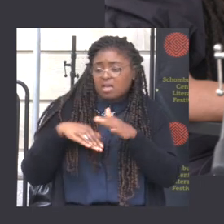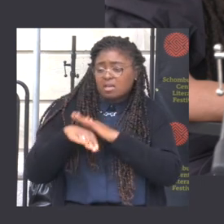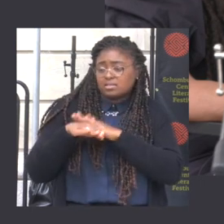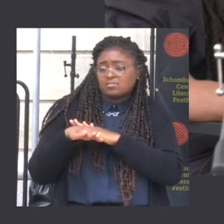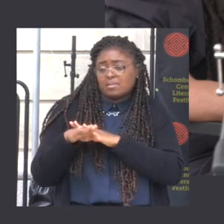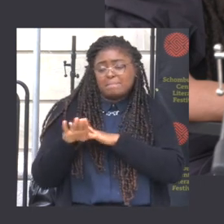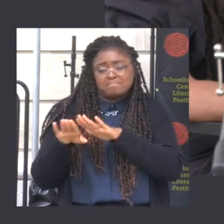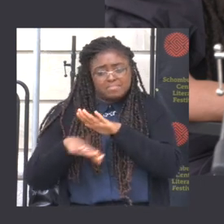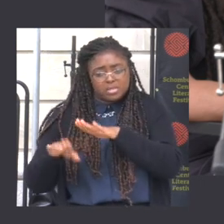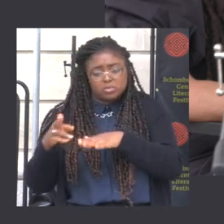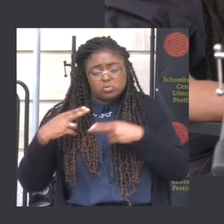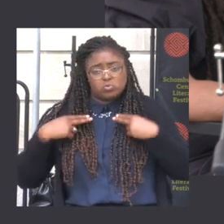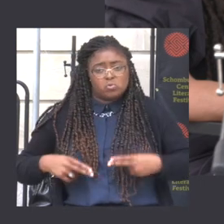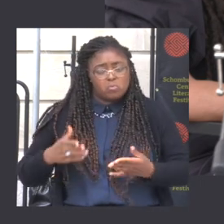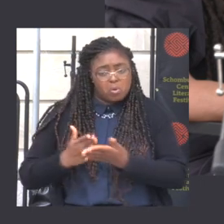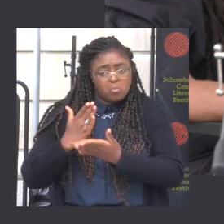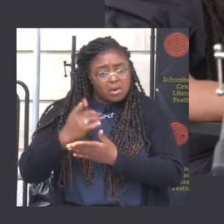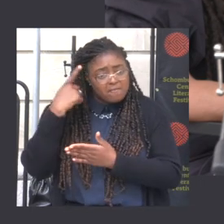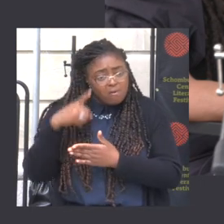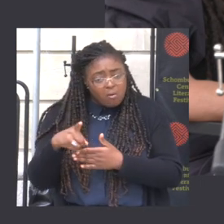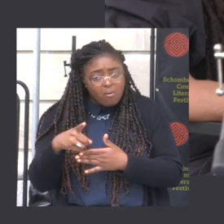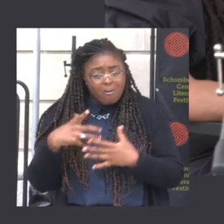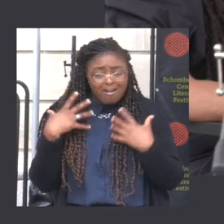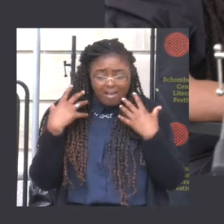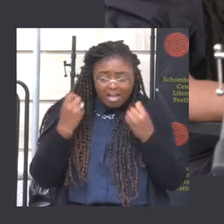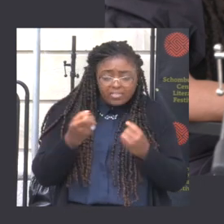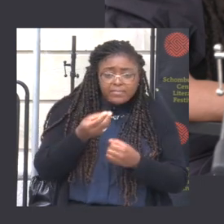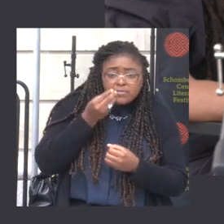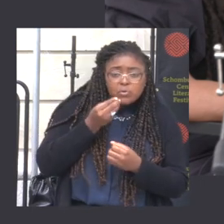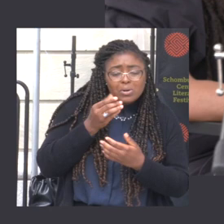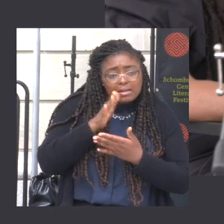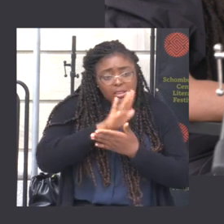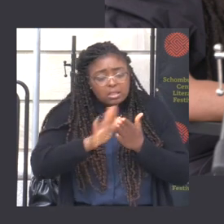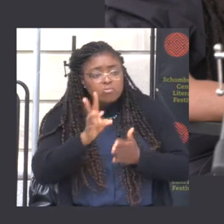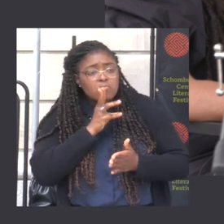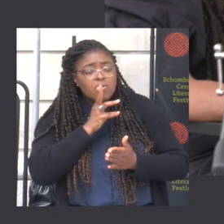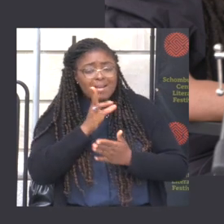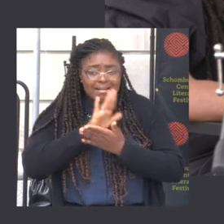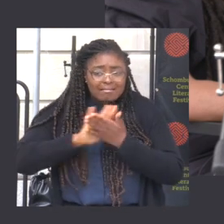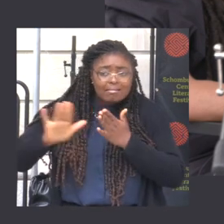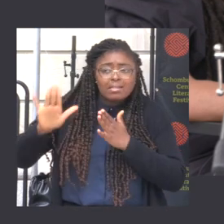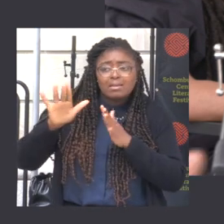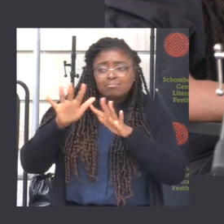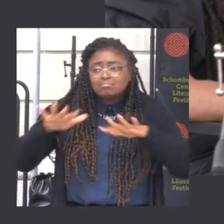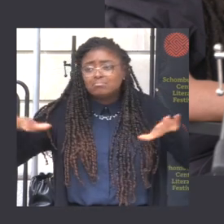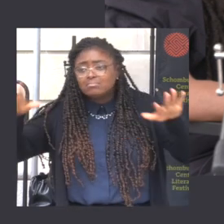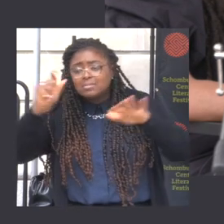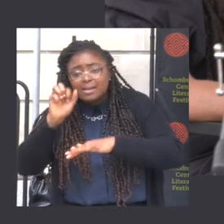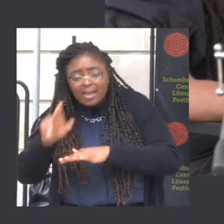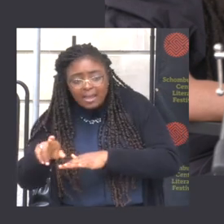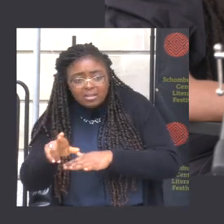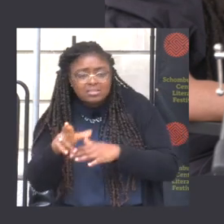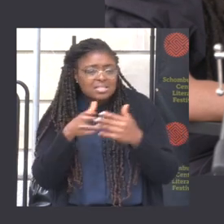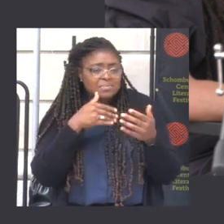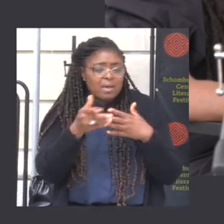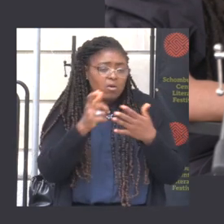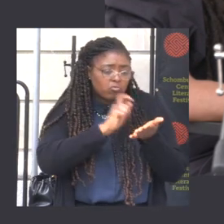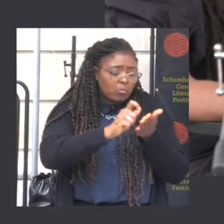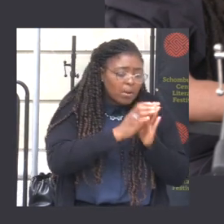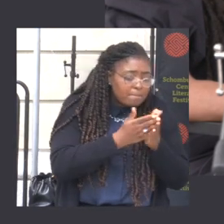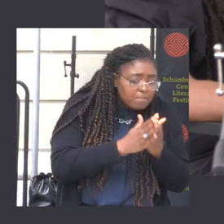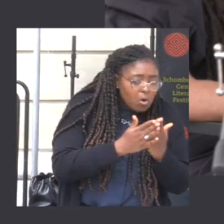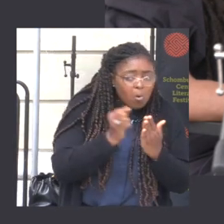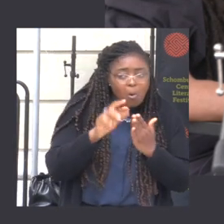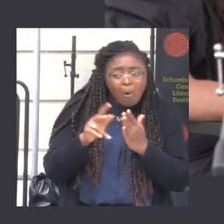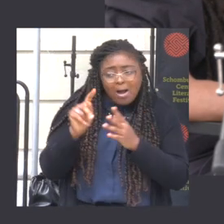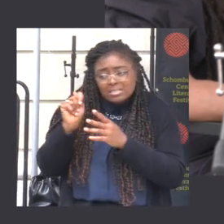food, clean water, clean air. And so whether it's writing book or making TV appearances, like,